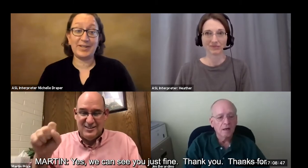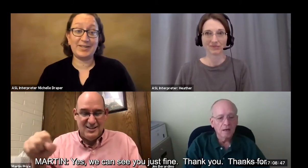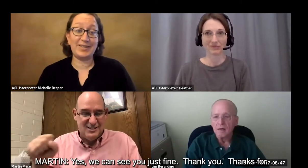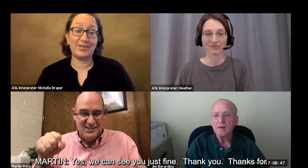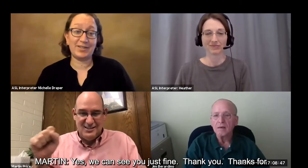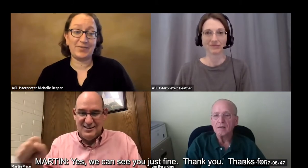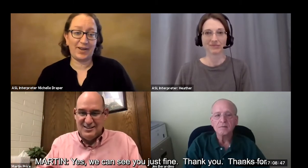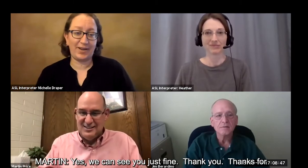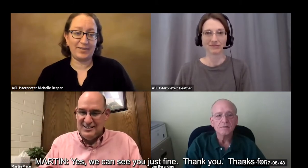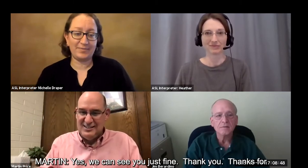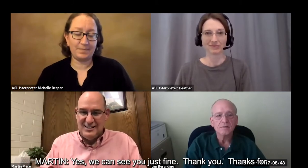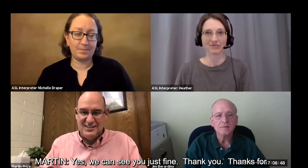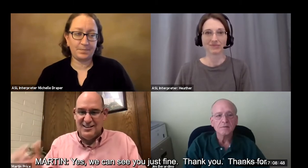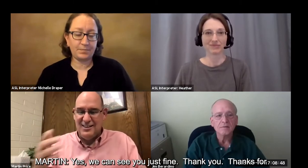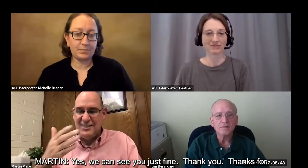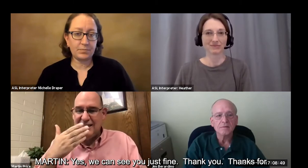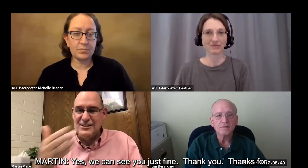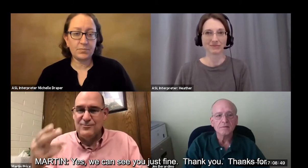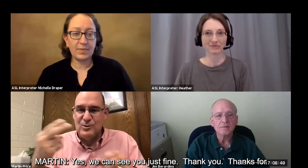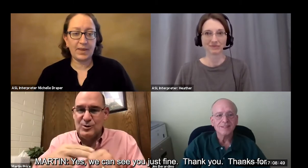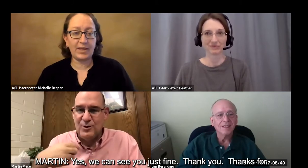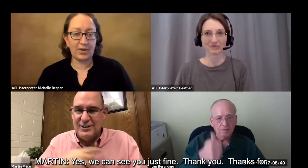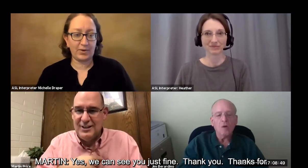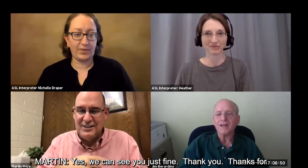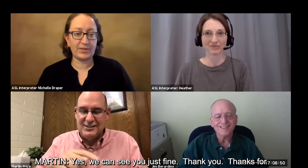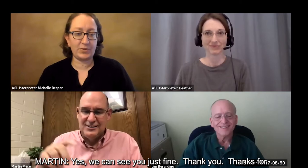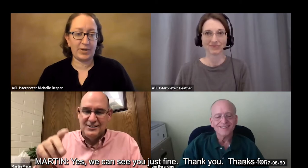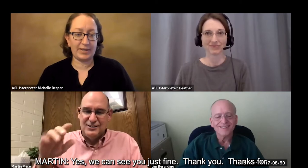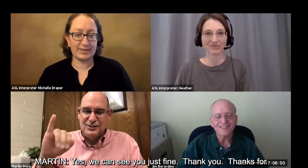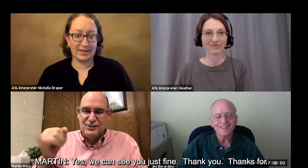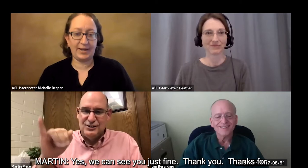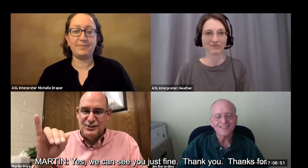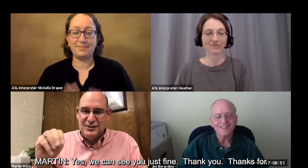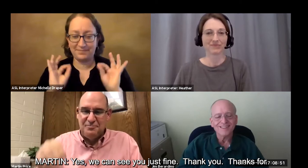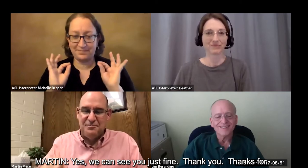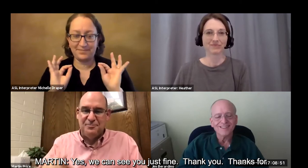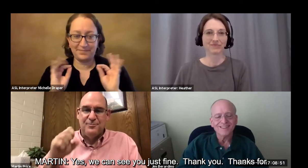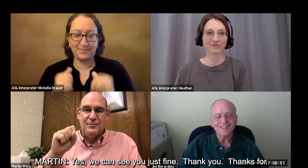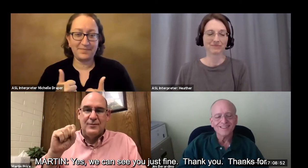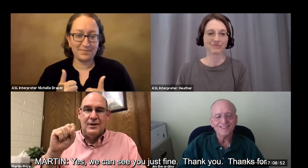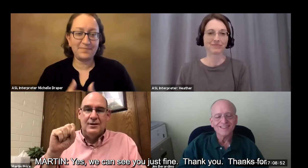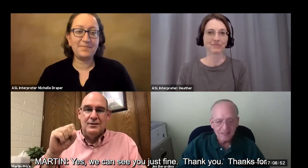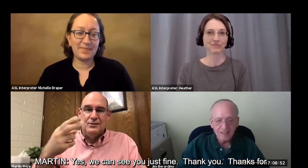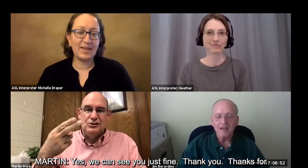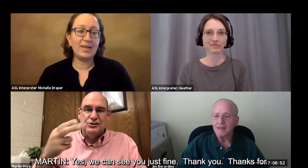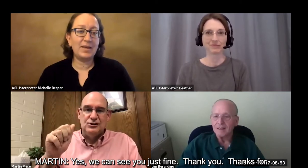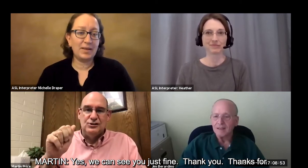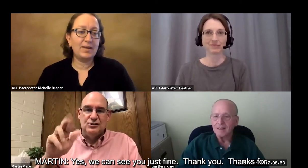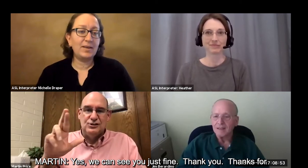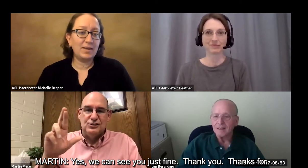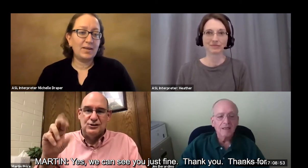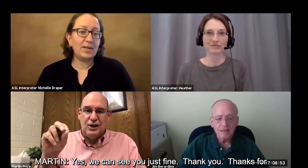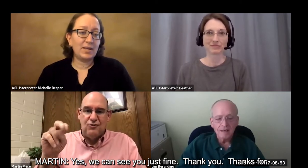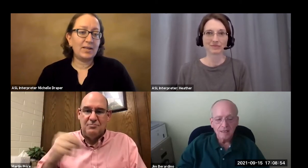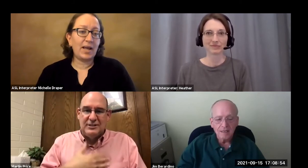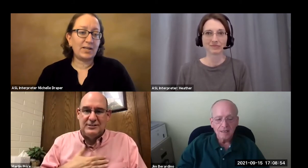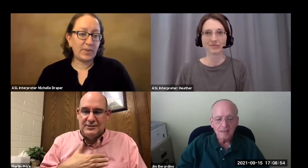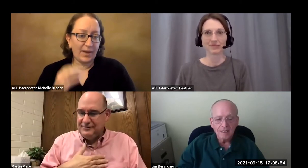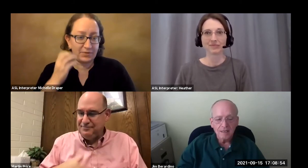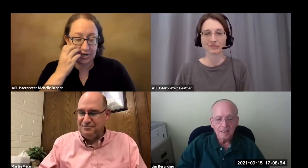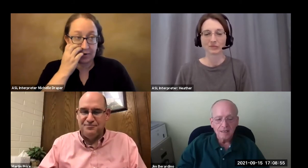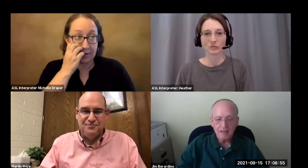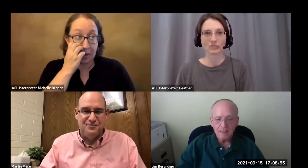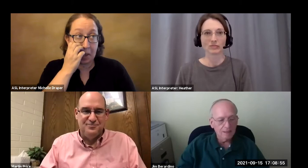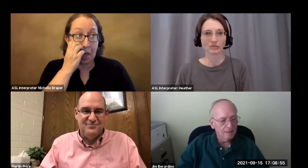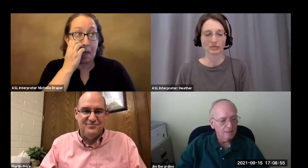Yes, Jim, we can see you just fine. Thank you. Thanks for Okay. joining us today. Yeah. Next,